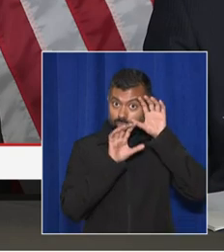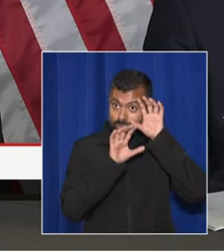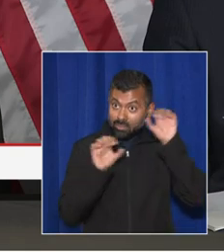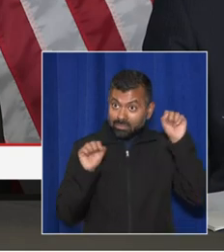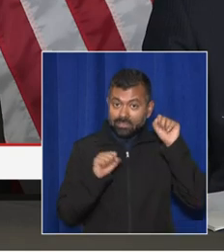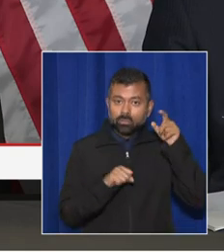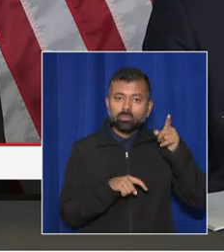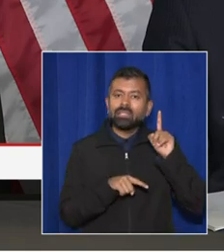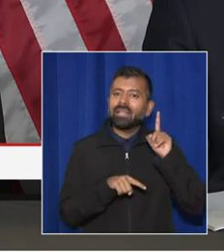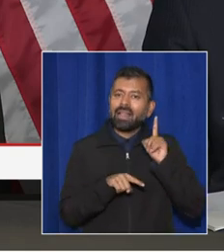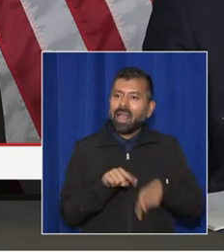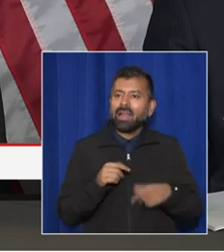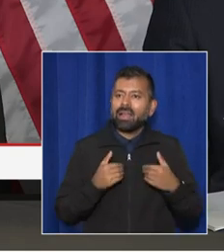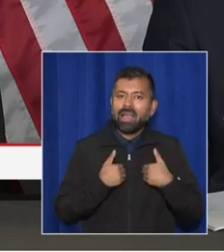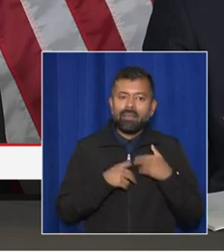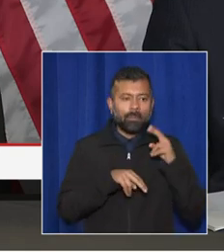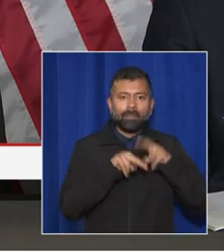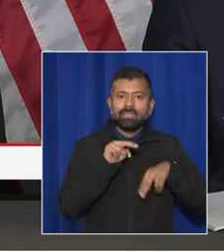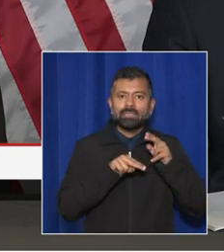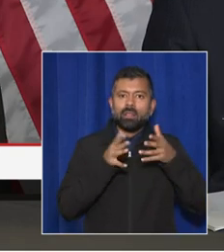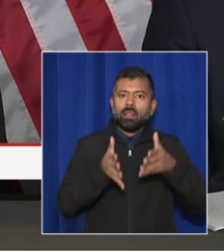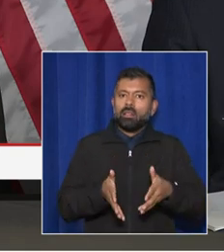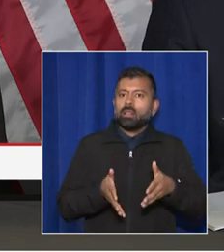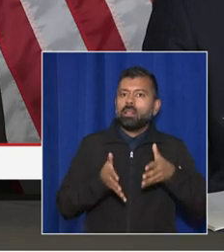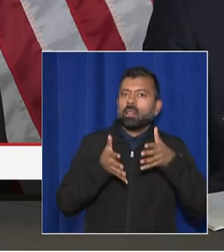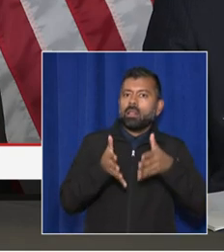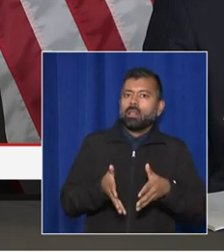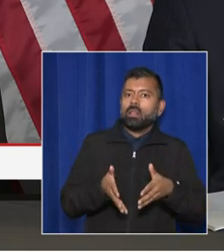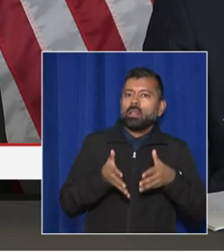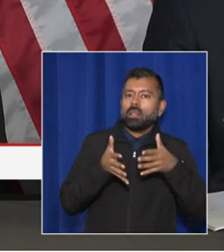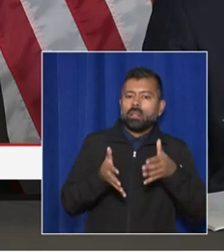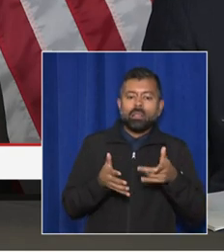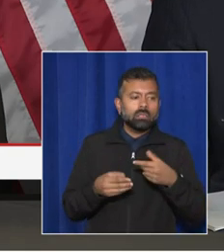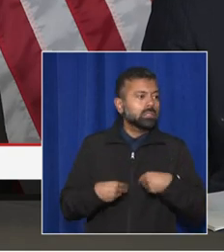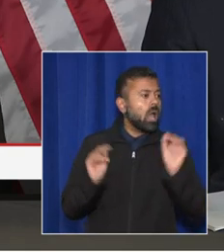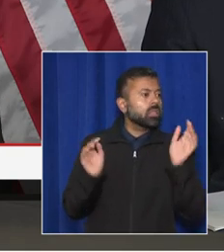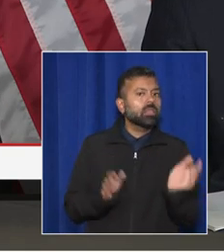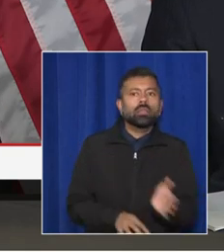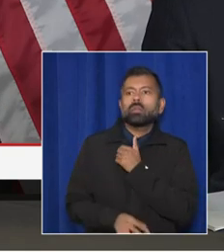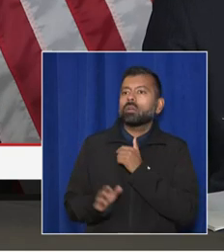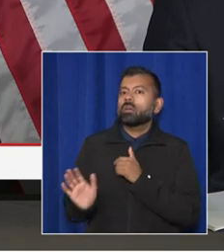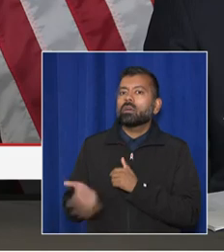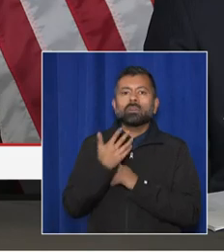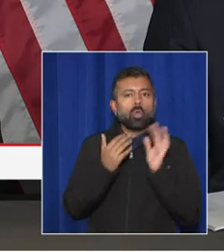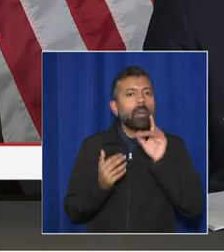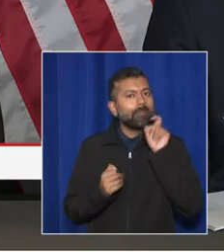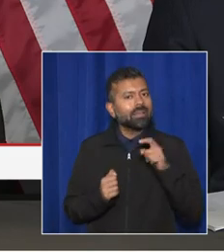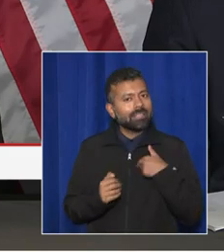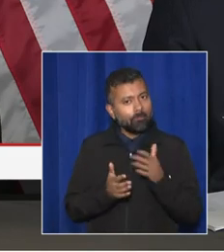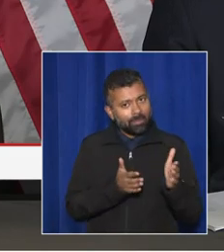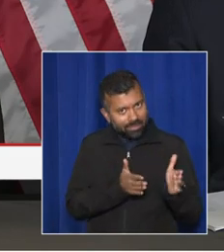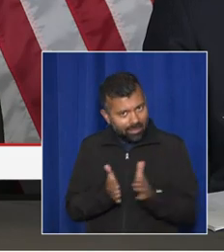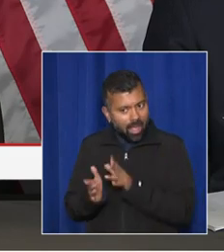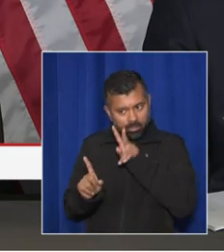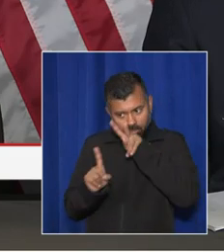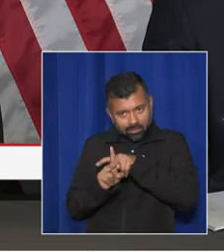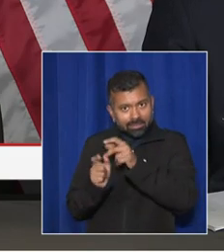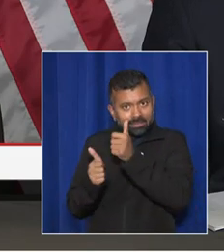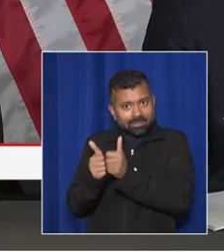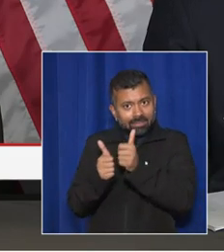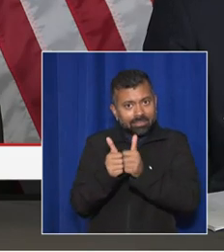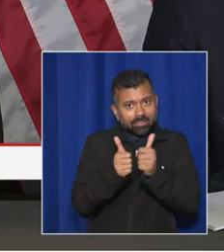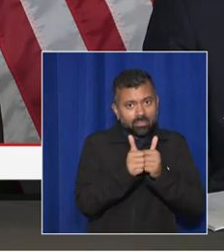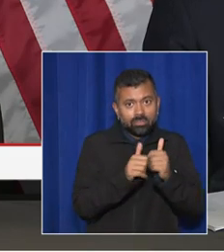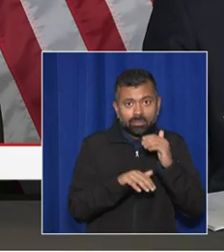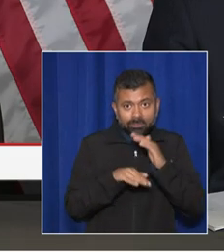market without preparation or a plan. Because it would be antithetical to making this the most beautiful capital